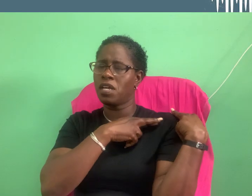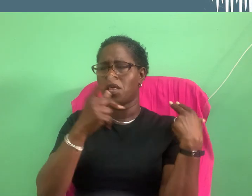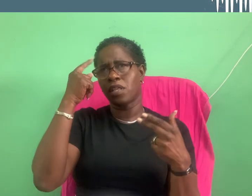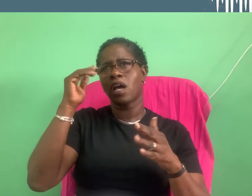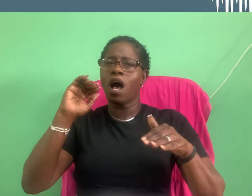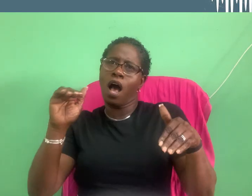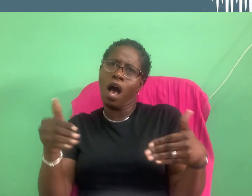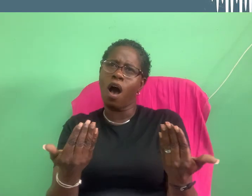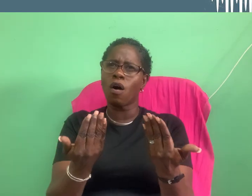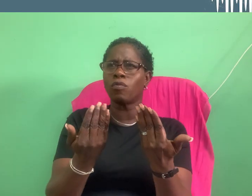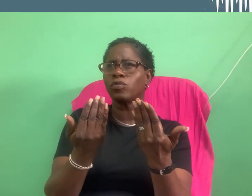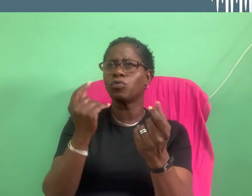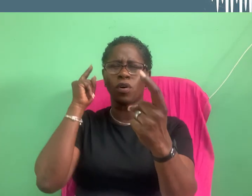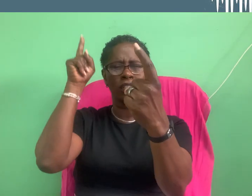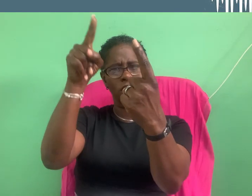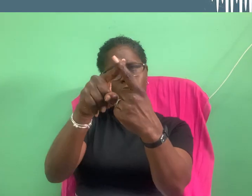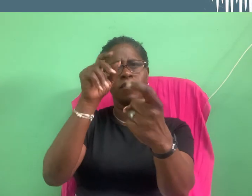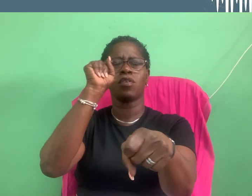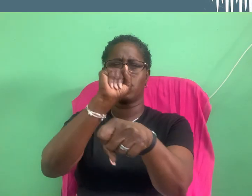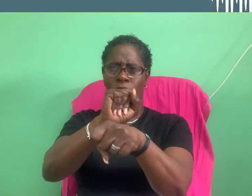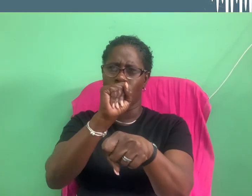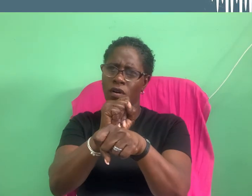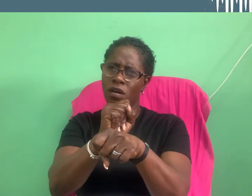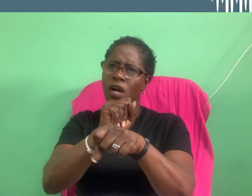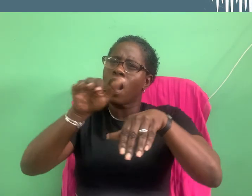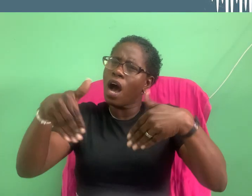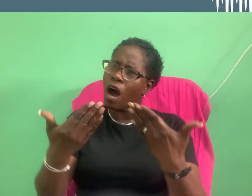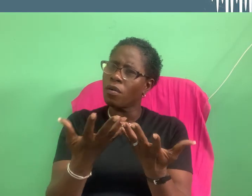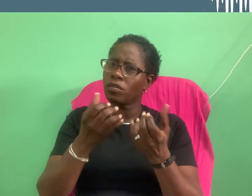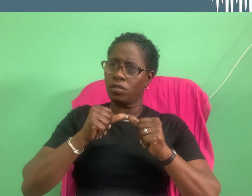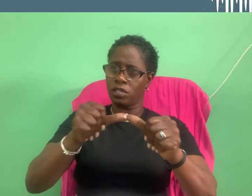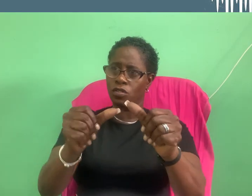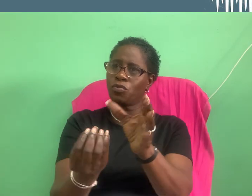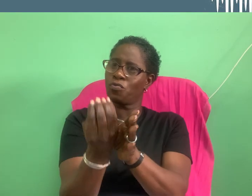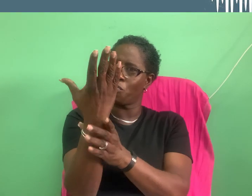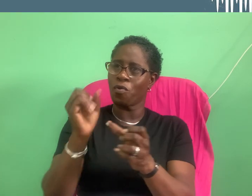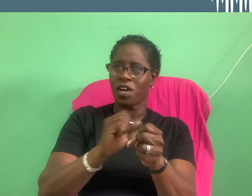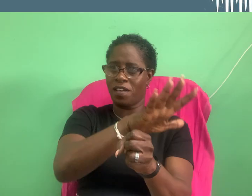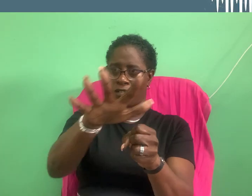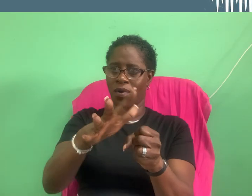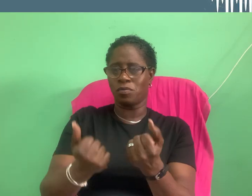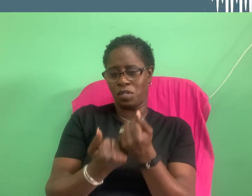our mission in the day-to-day alongside of our team and thinking about how we want to continue to grow our impact.